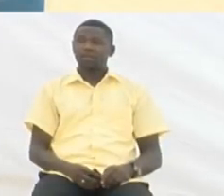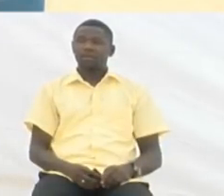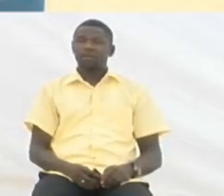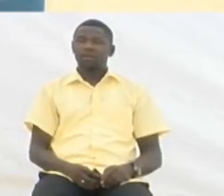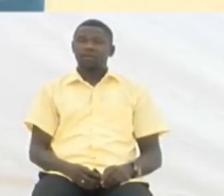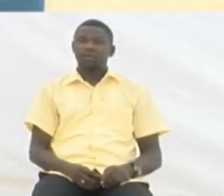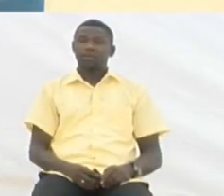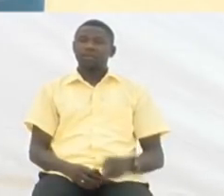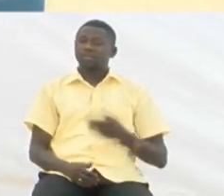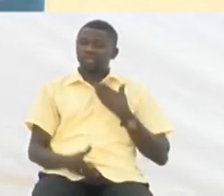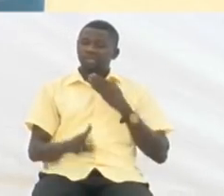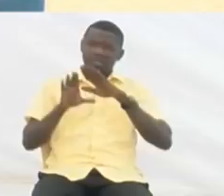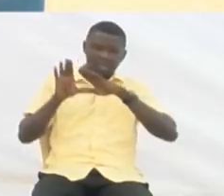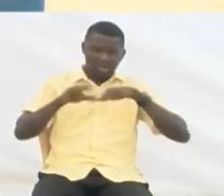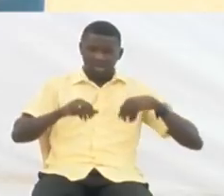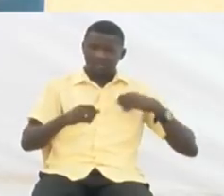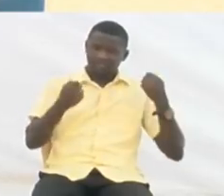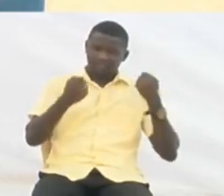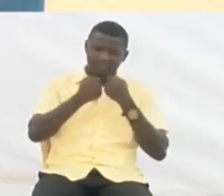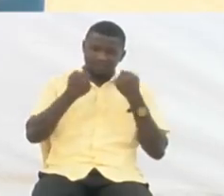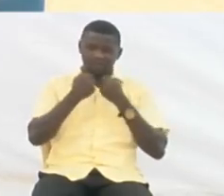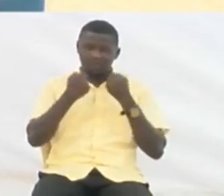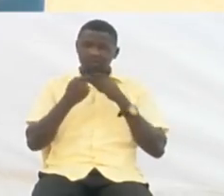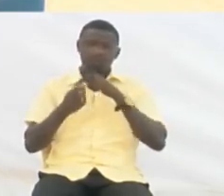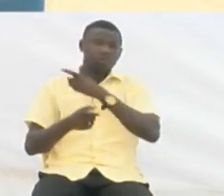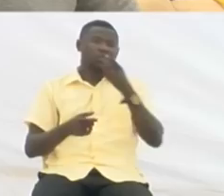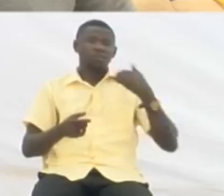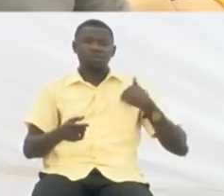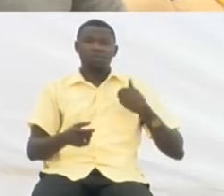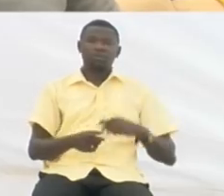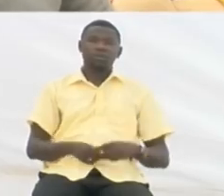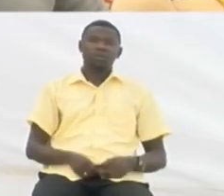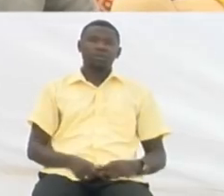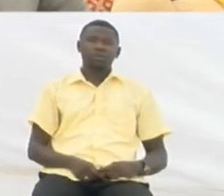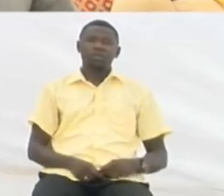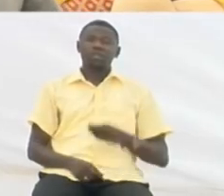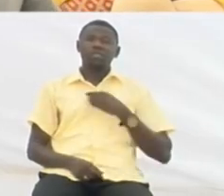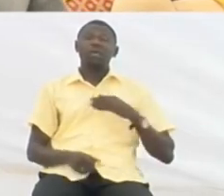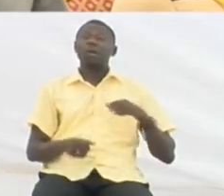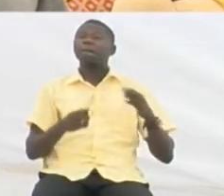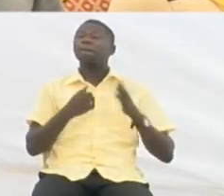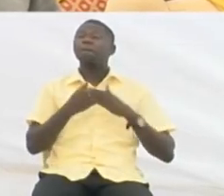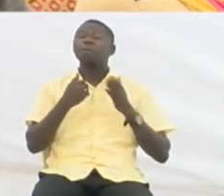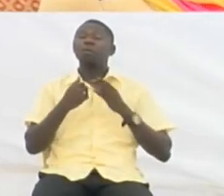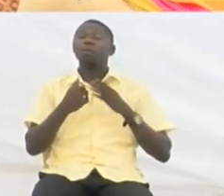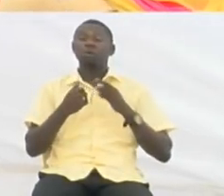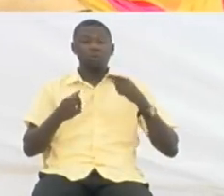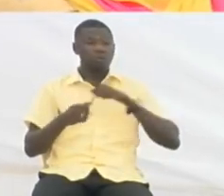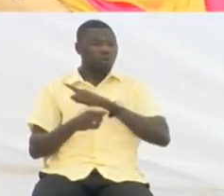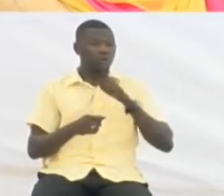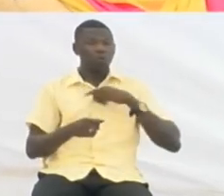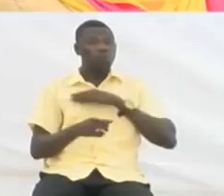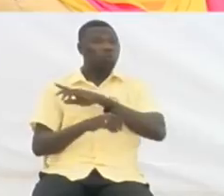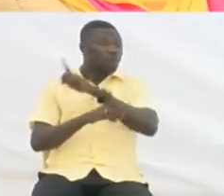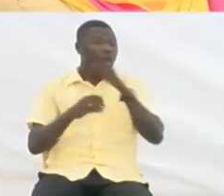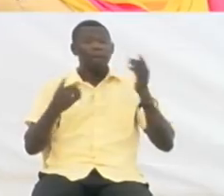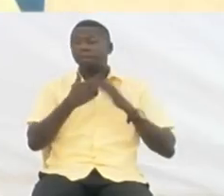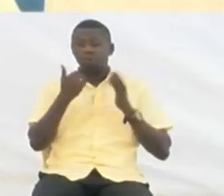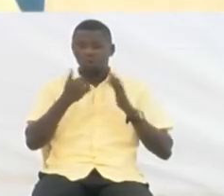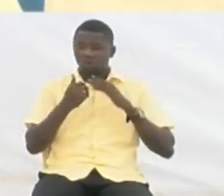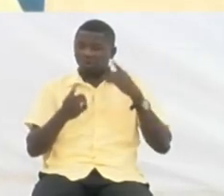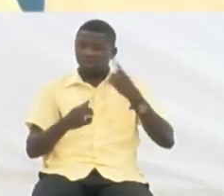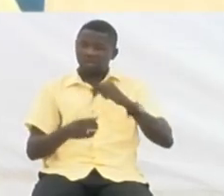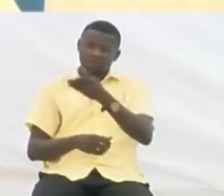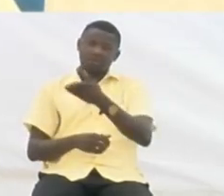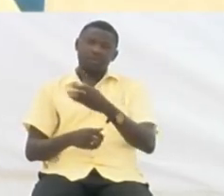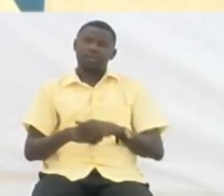let's alight and kill each other with these people. I said to them, no matter how many they are, we are more than them.